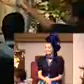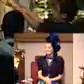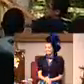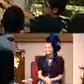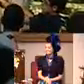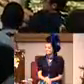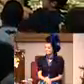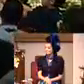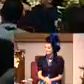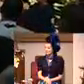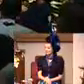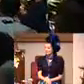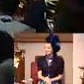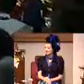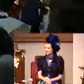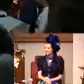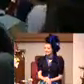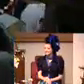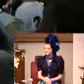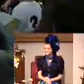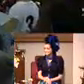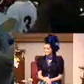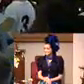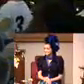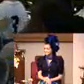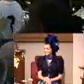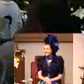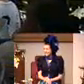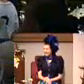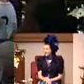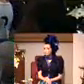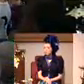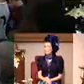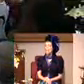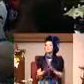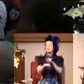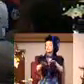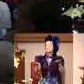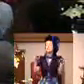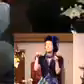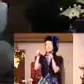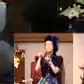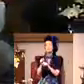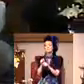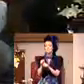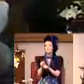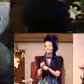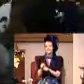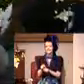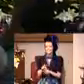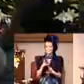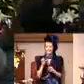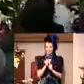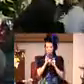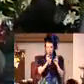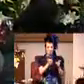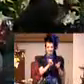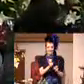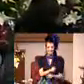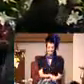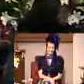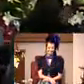Thank you. And the tradition is that the children get a treat for finding it. He's like...